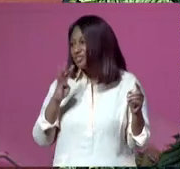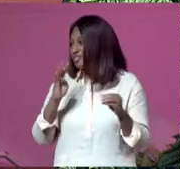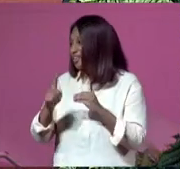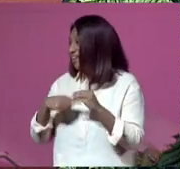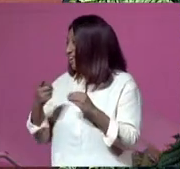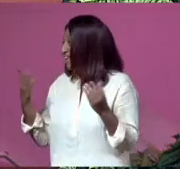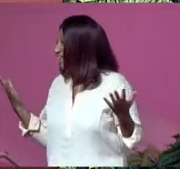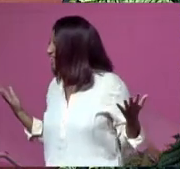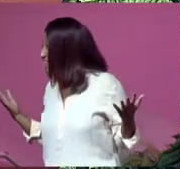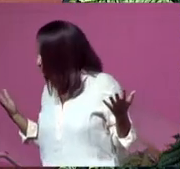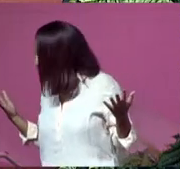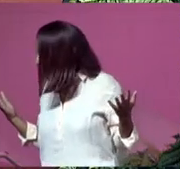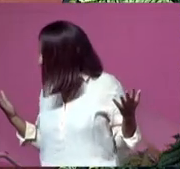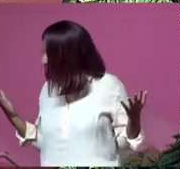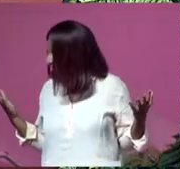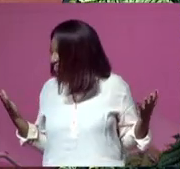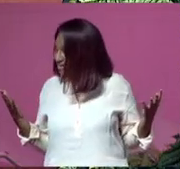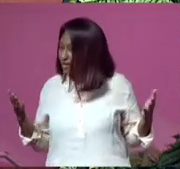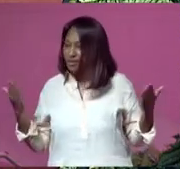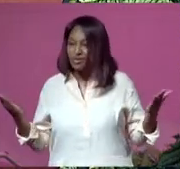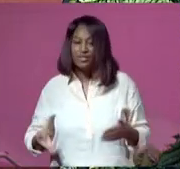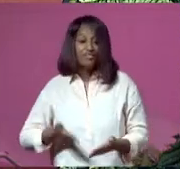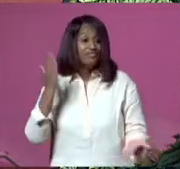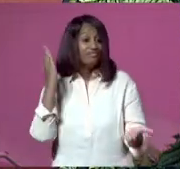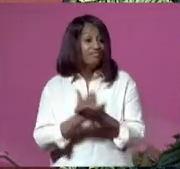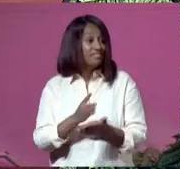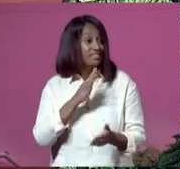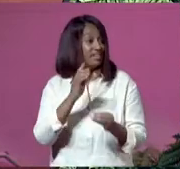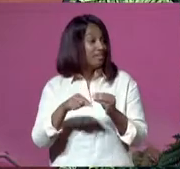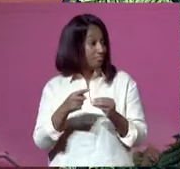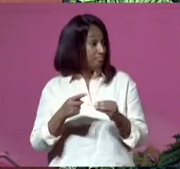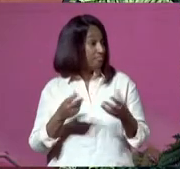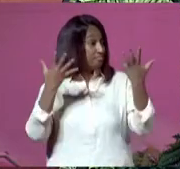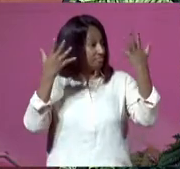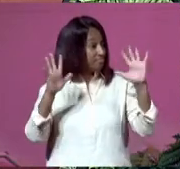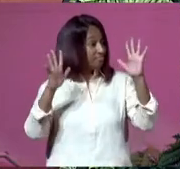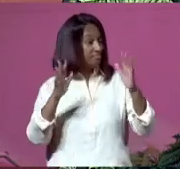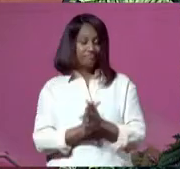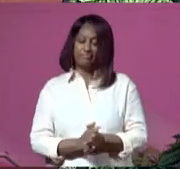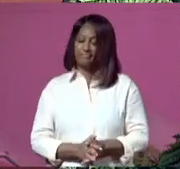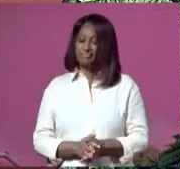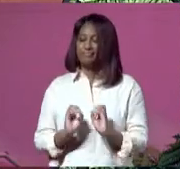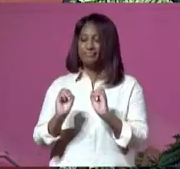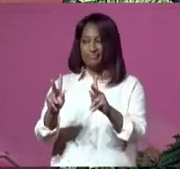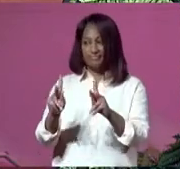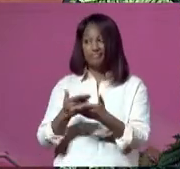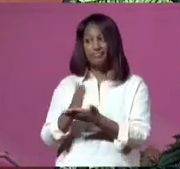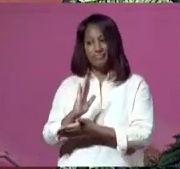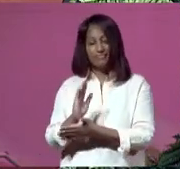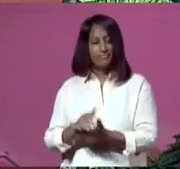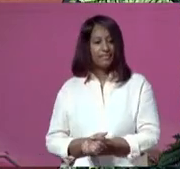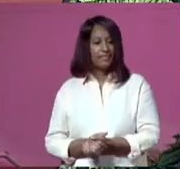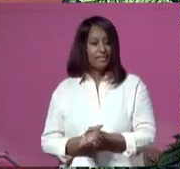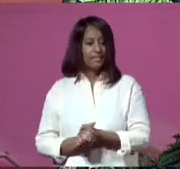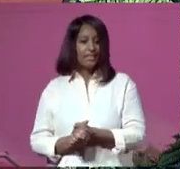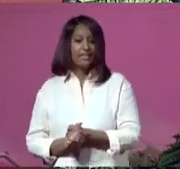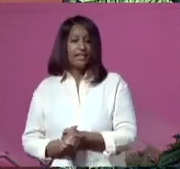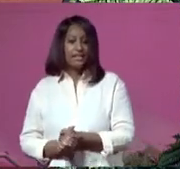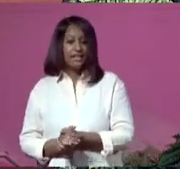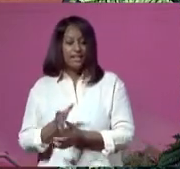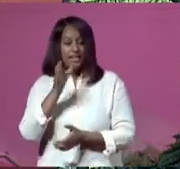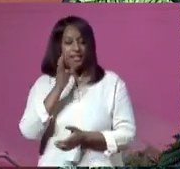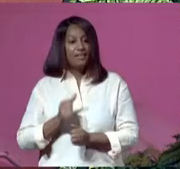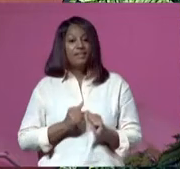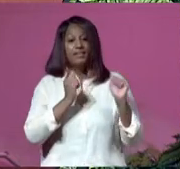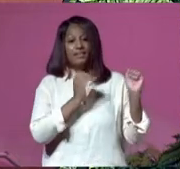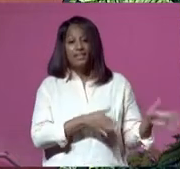about and what you stop talking about. Okay. All right. She leaves the water pot. Now,